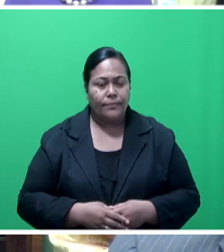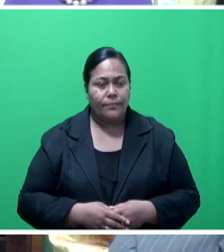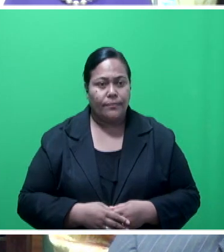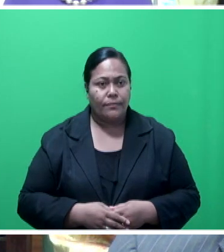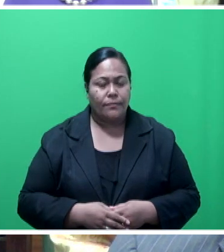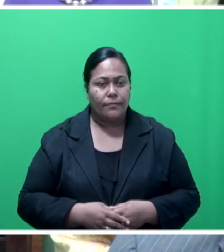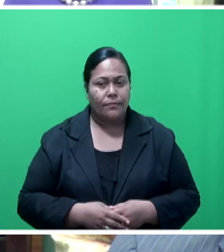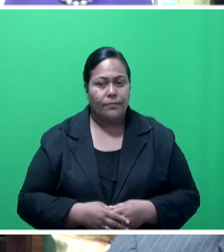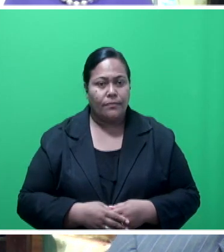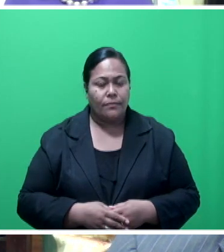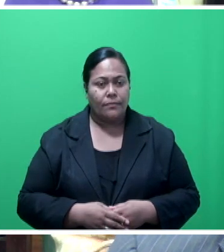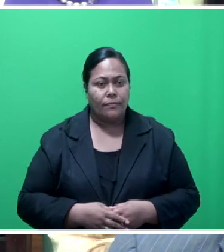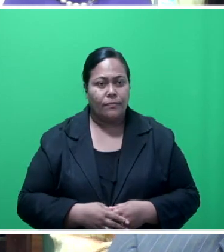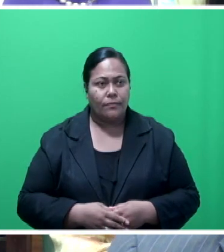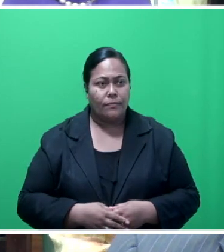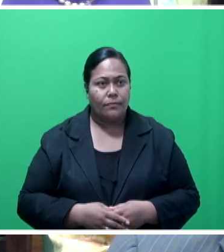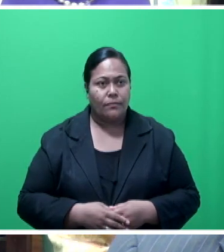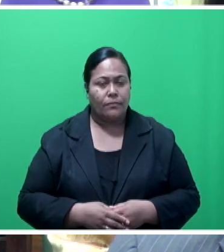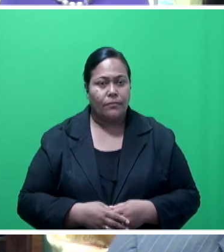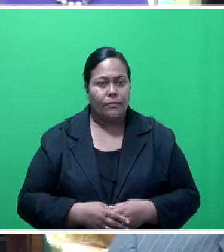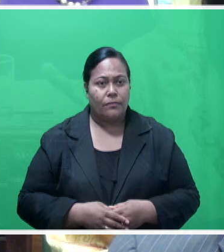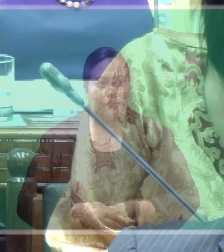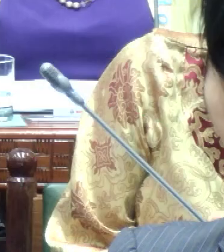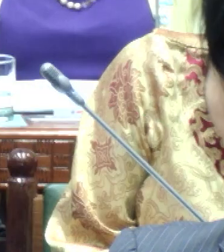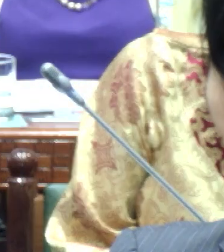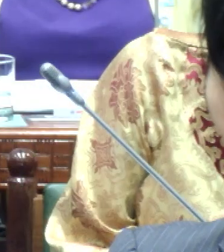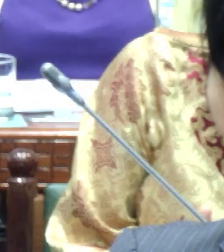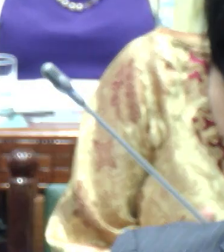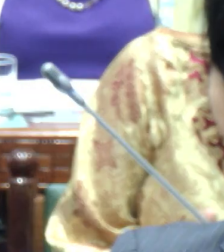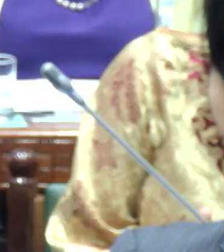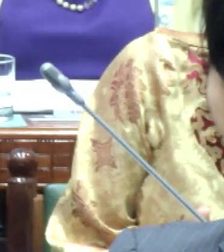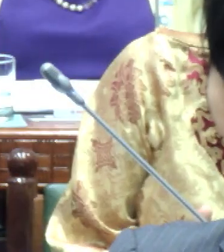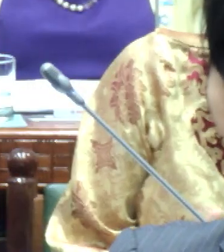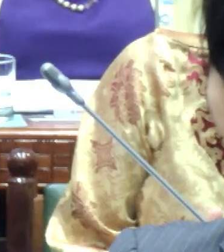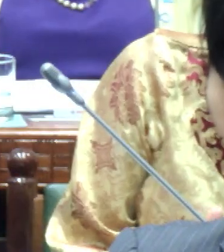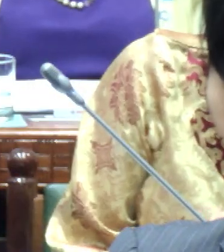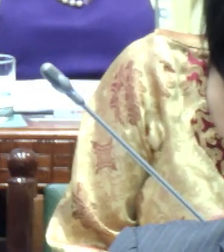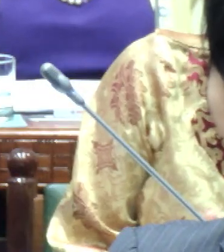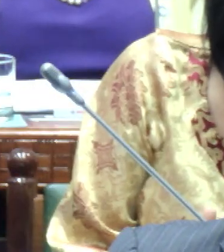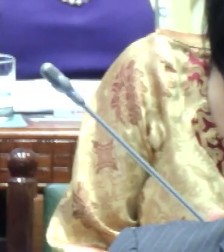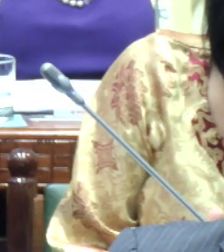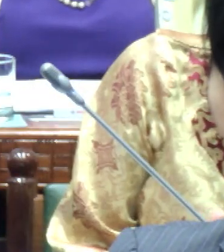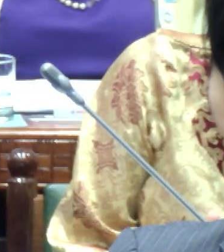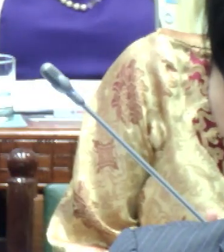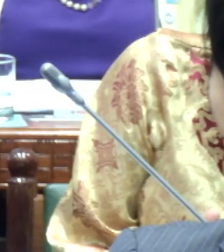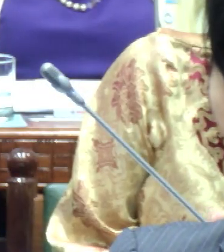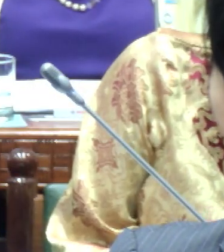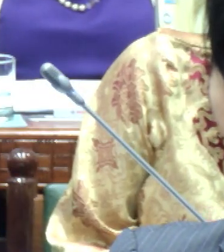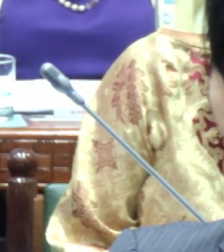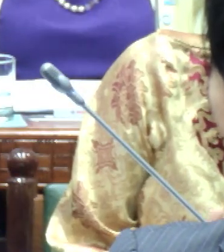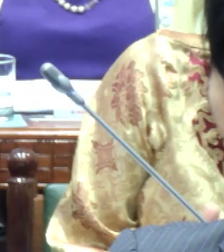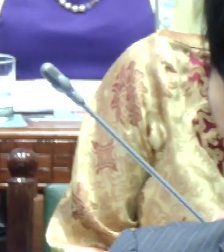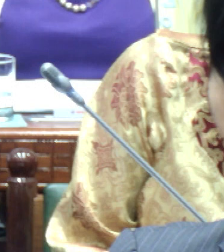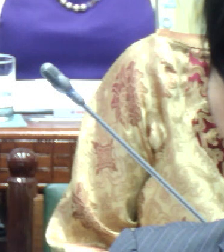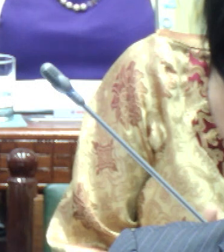quite well known was the ship that was here. We had the containers floating. And of course, the insurance company